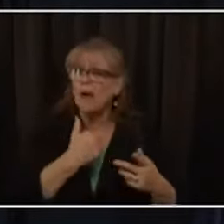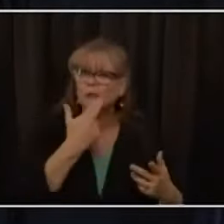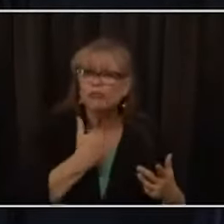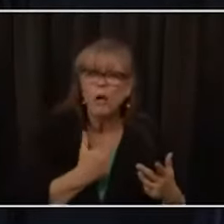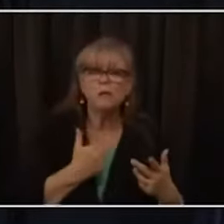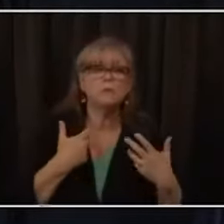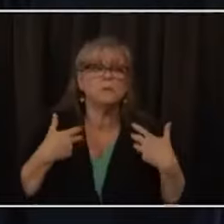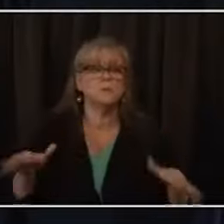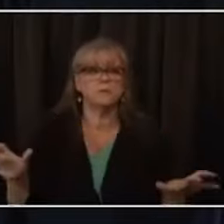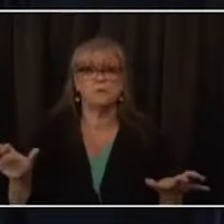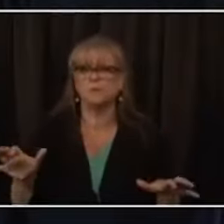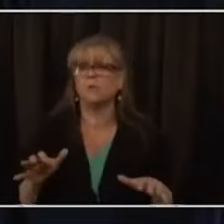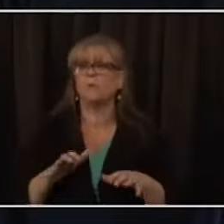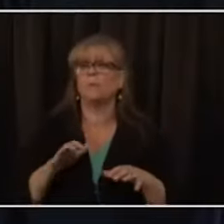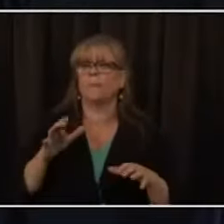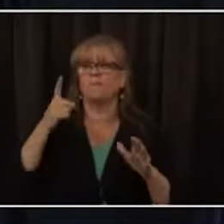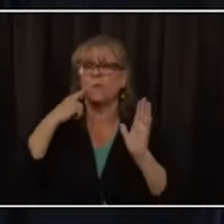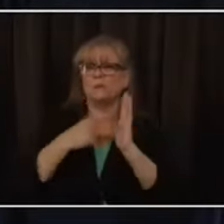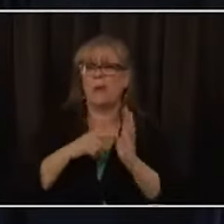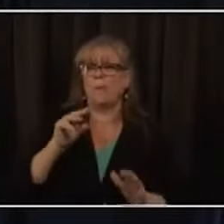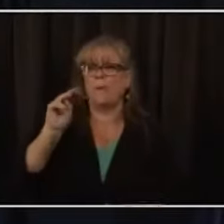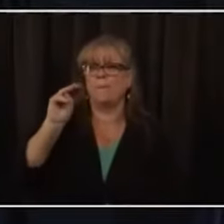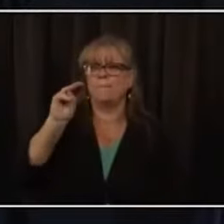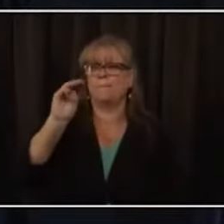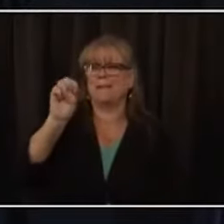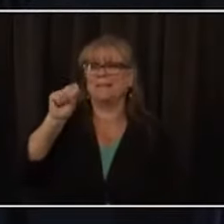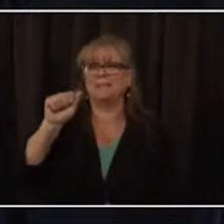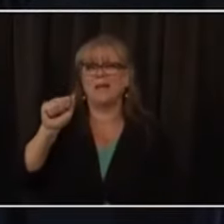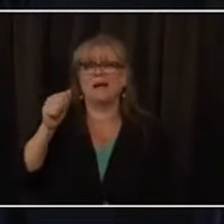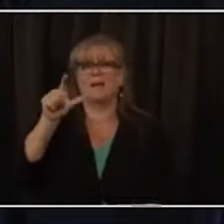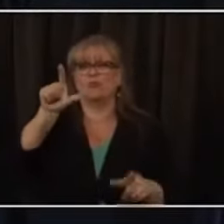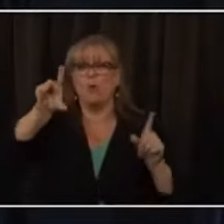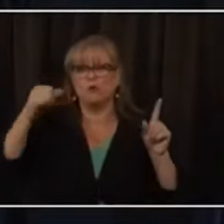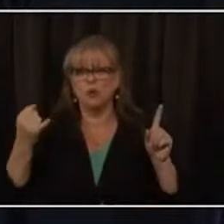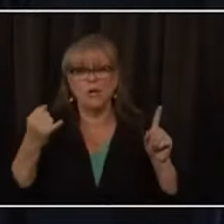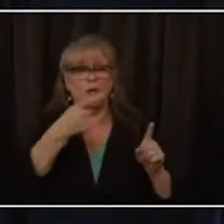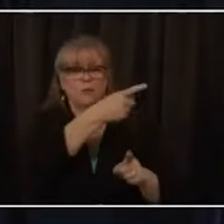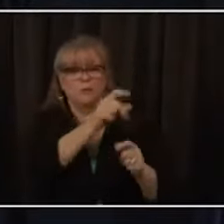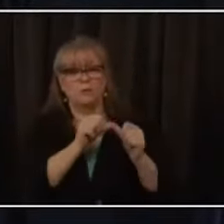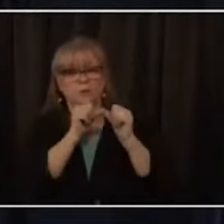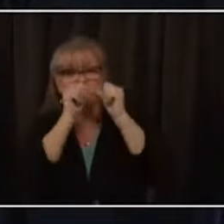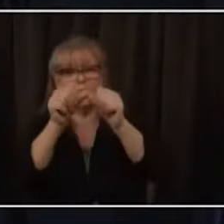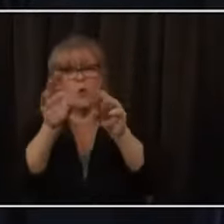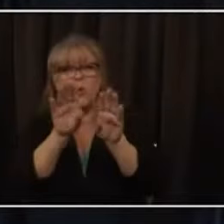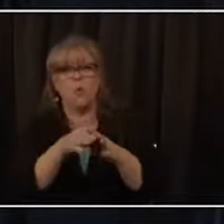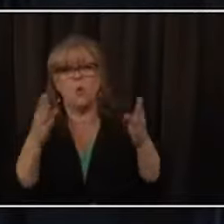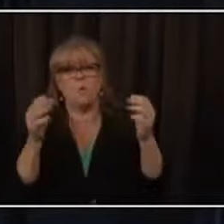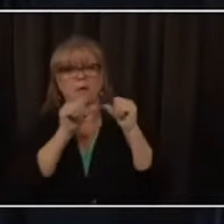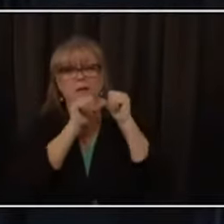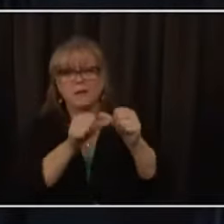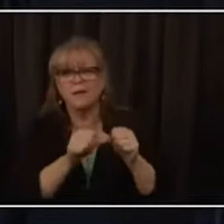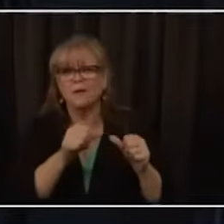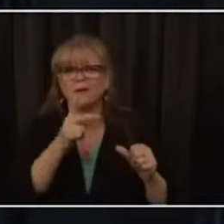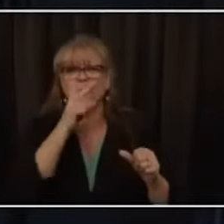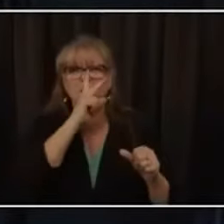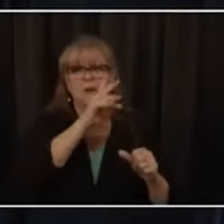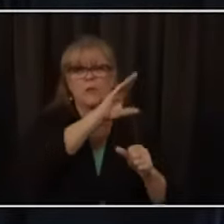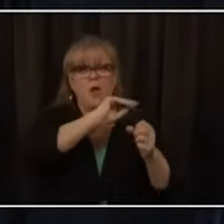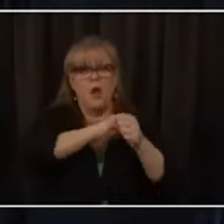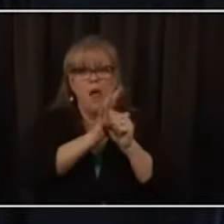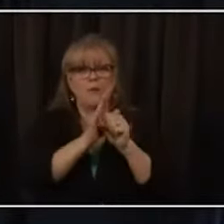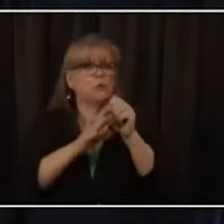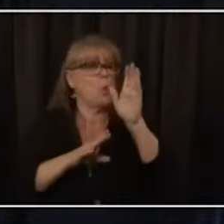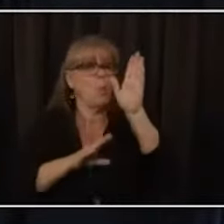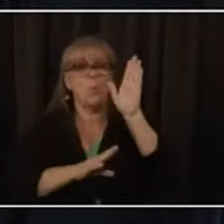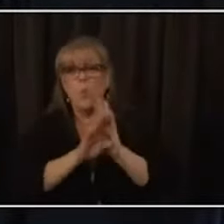with them, like in Mesa County, to be able to keep restaurants open during the peaks in a safe way. Is dining indoors